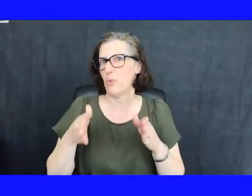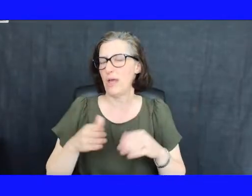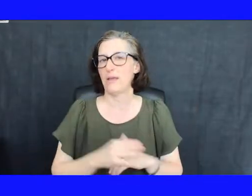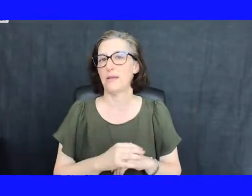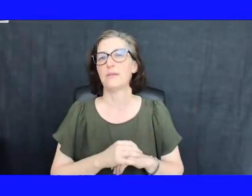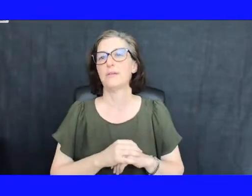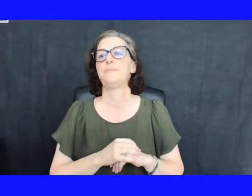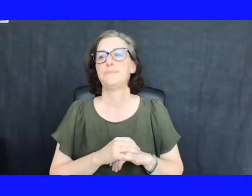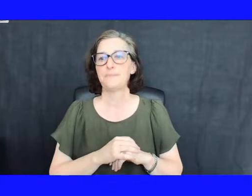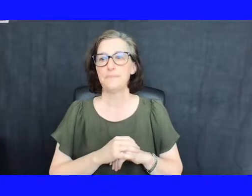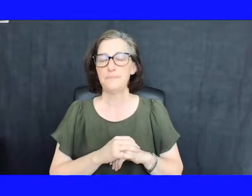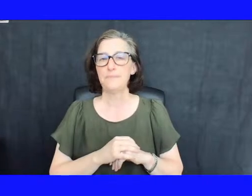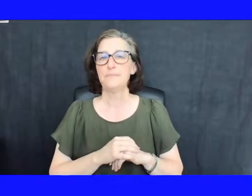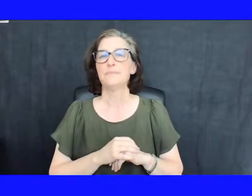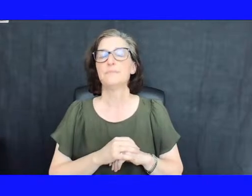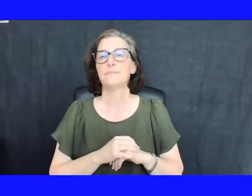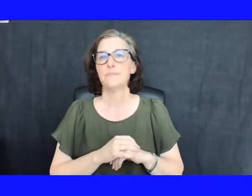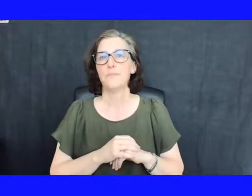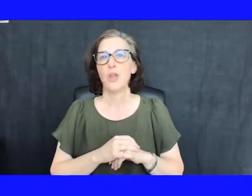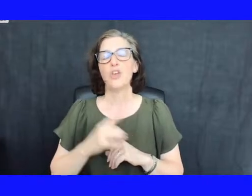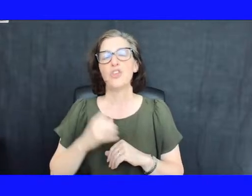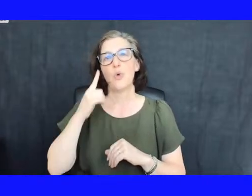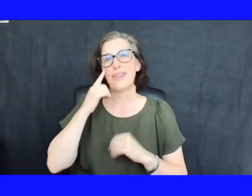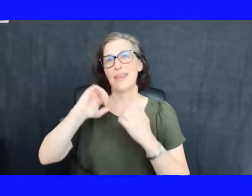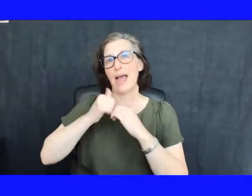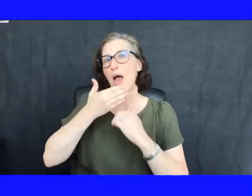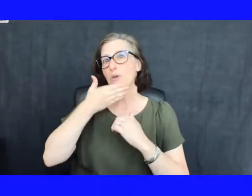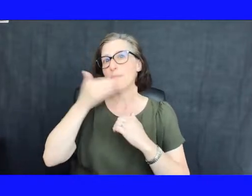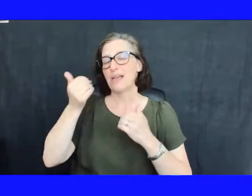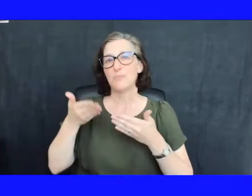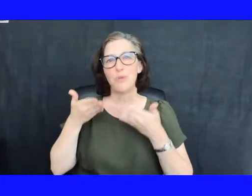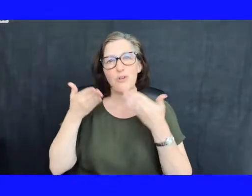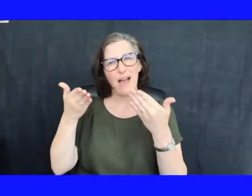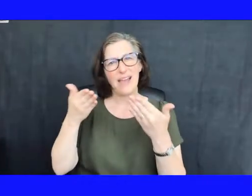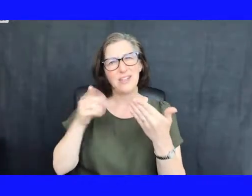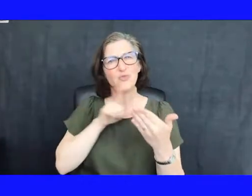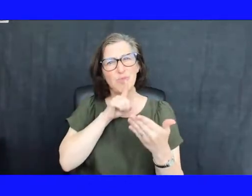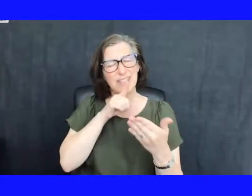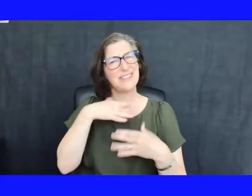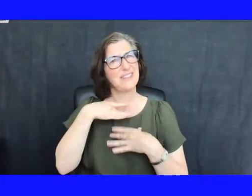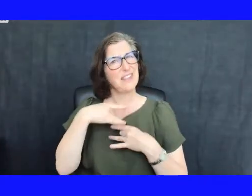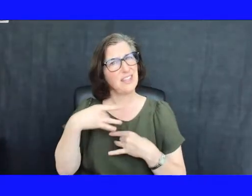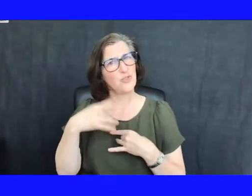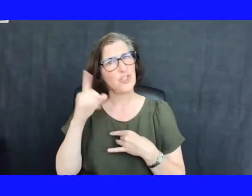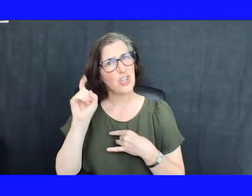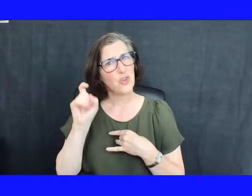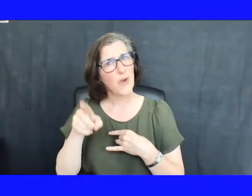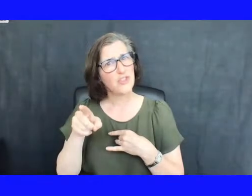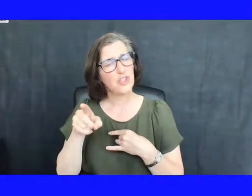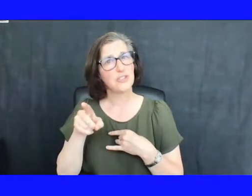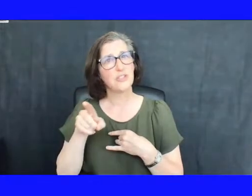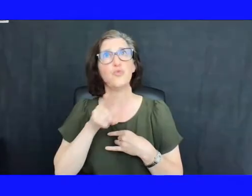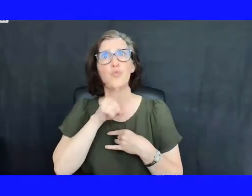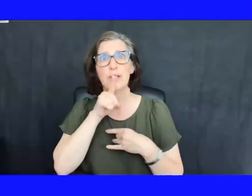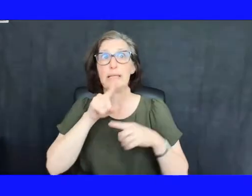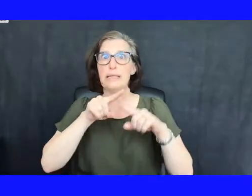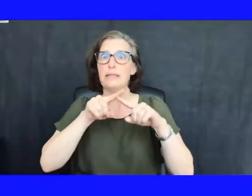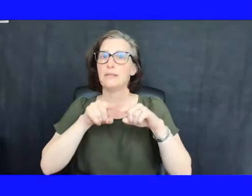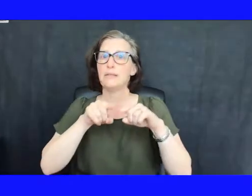someone in an inpatient, in a skilled nursing facility, in a psychiatric ward, where there is